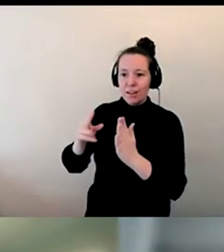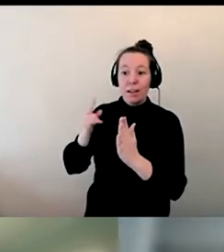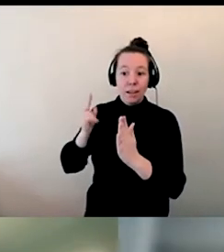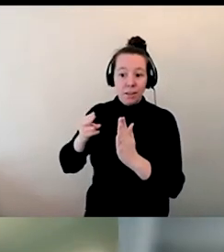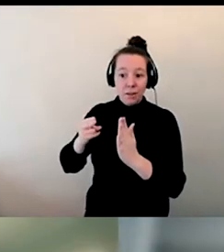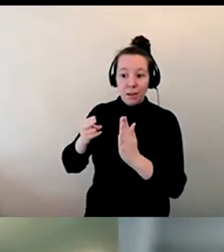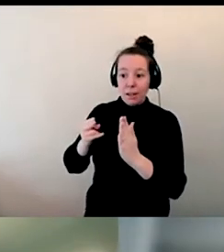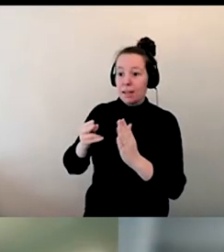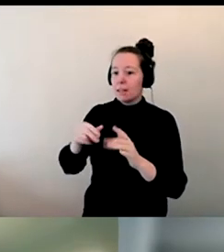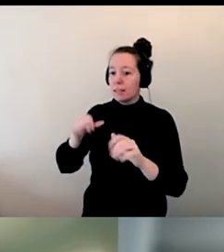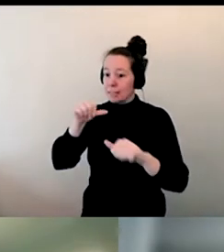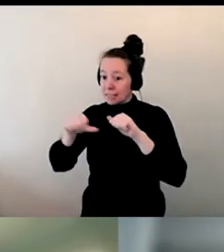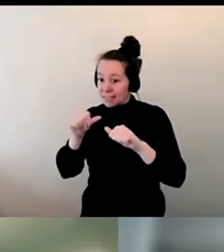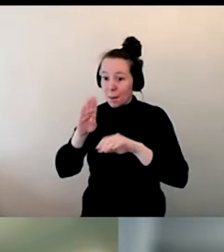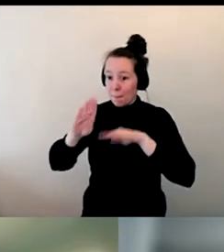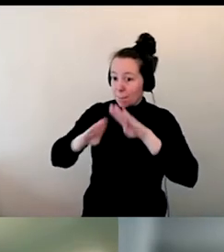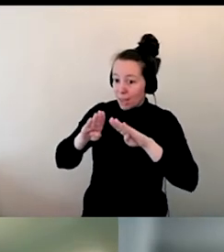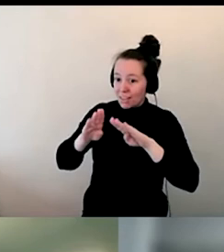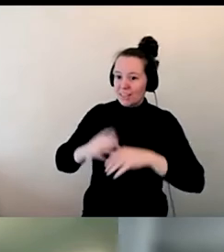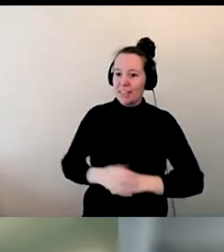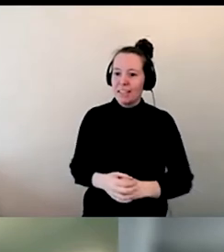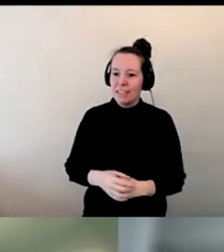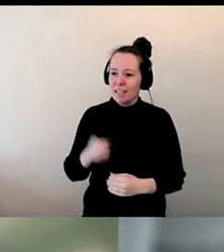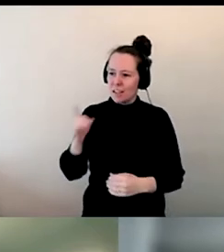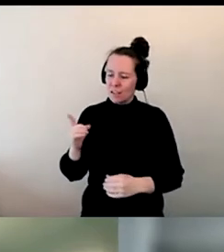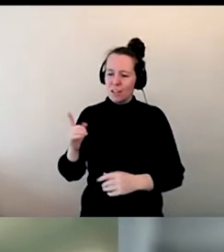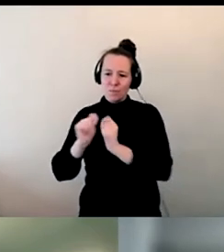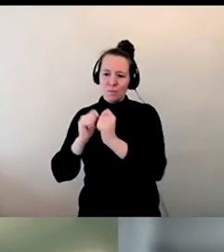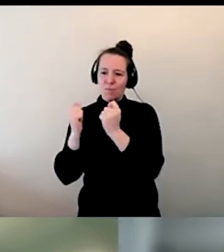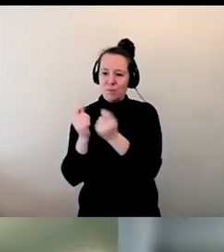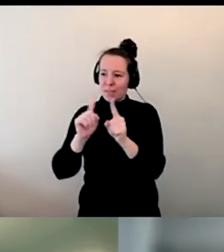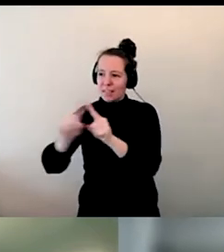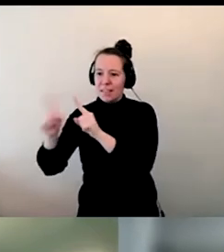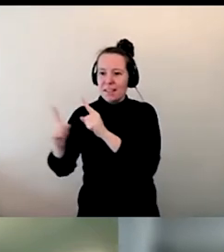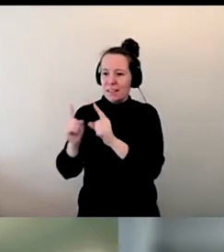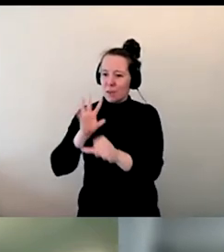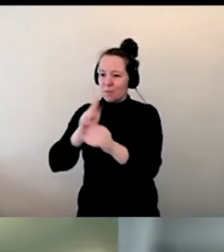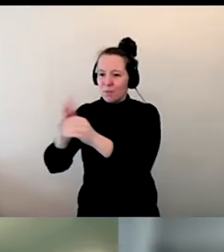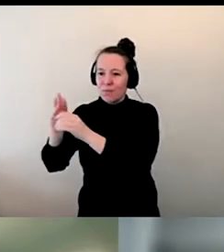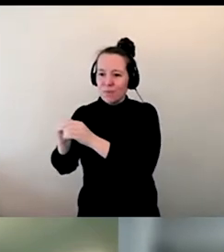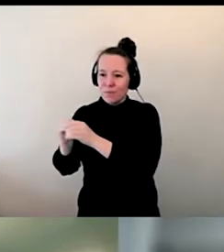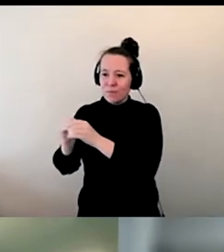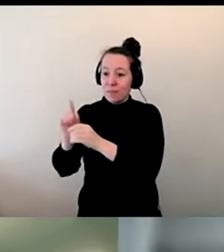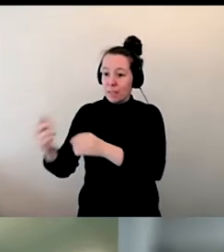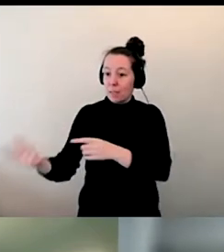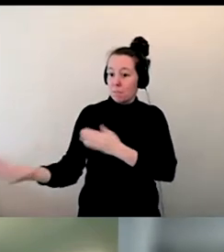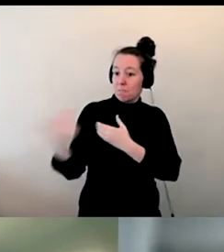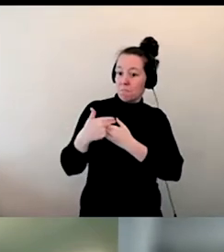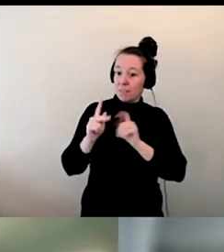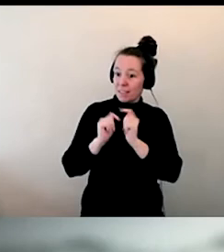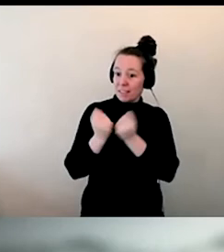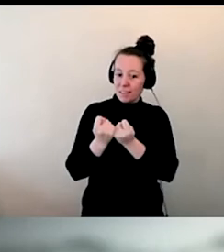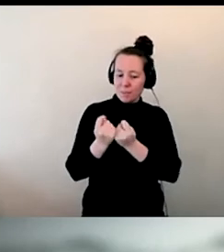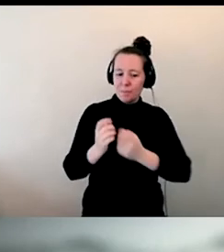longtime book aficionado, a Penguin teen partner, and is part of Book Talk event team. Azanta Thakur